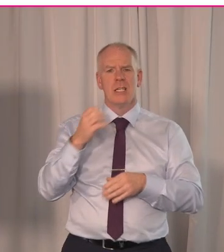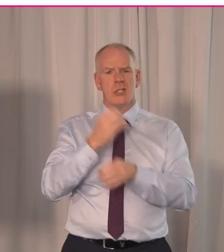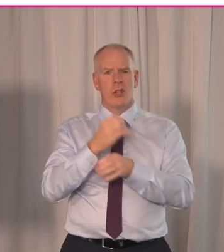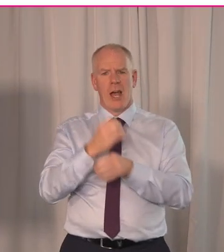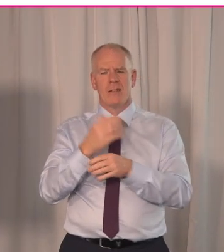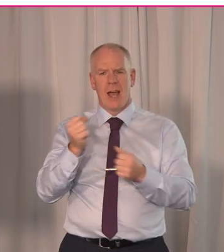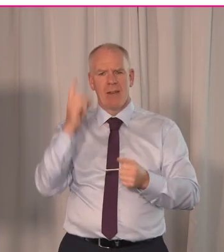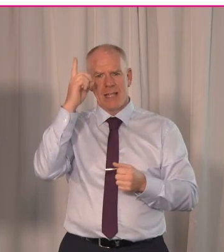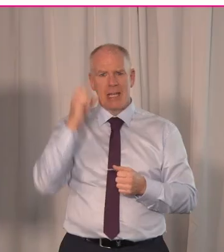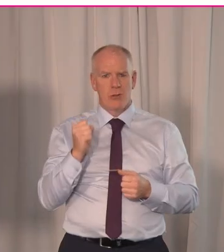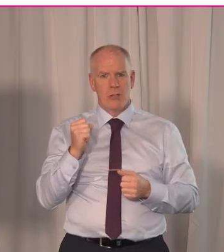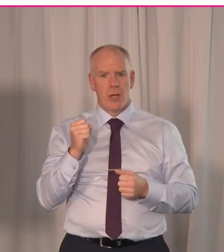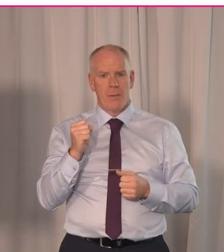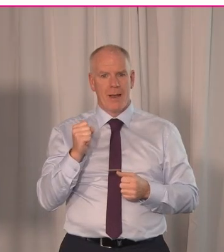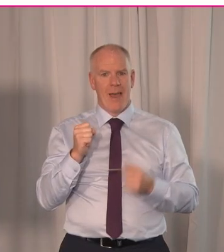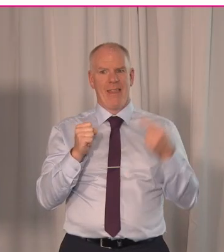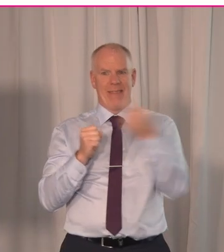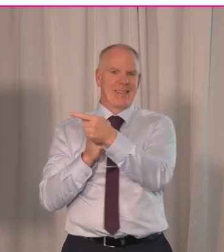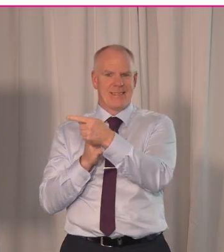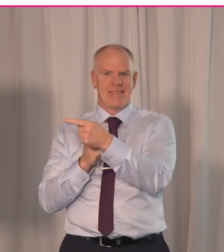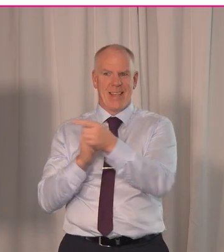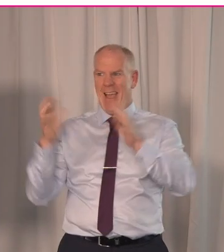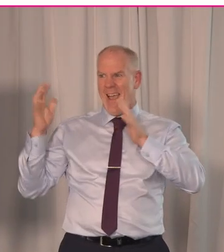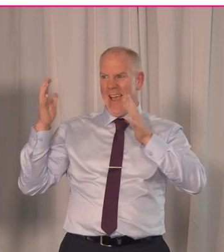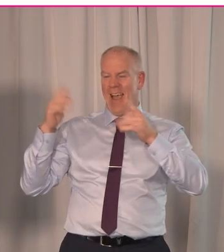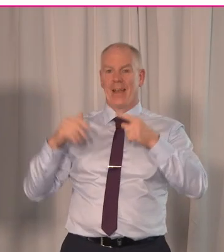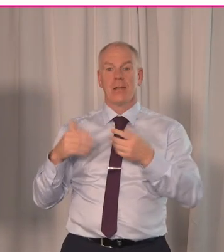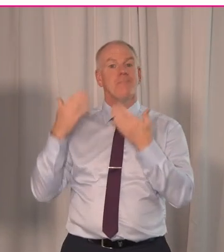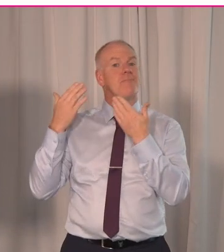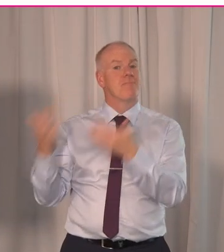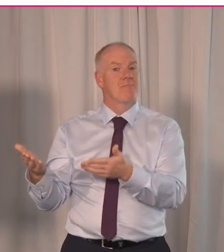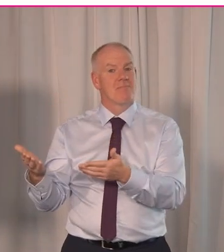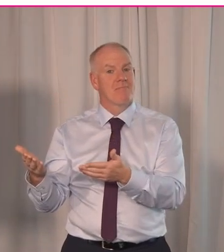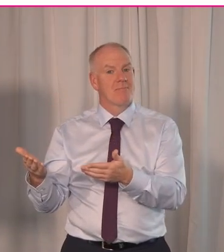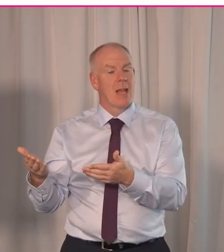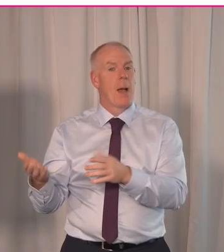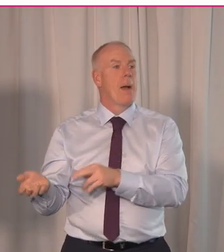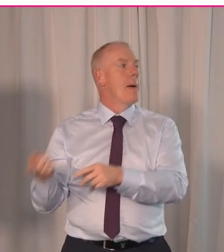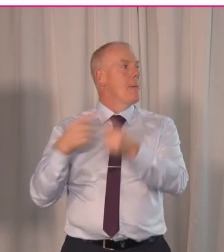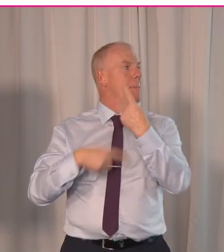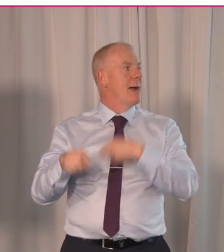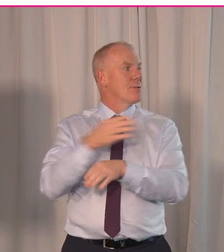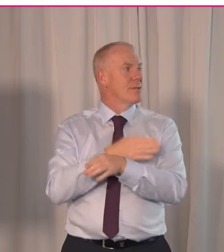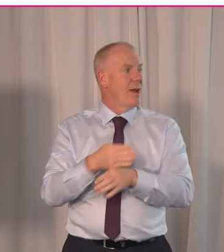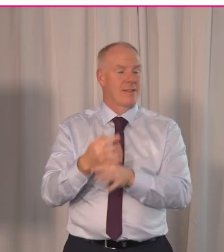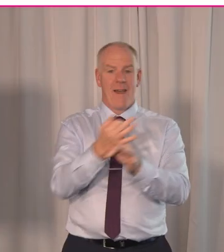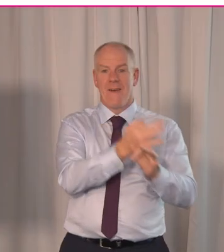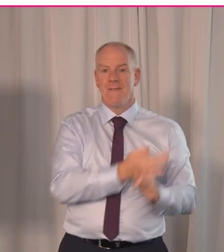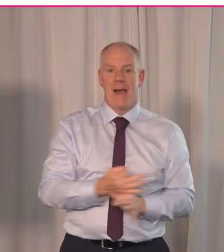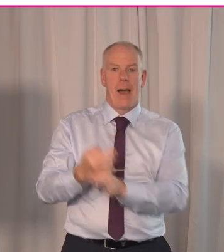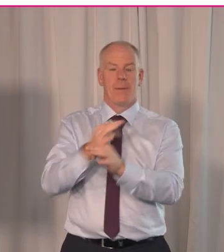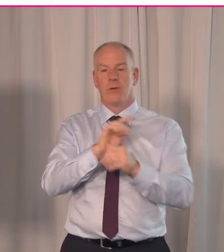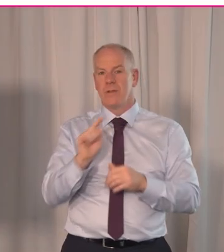Down syndrome? And he says this, 100% this. So I'll leave you with that thought and just return to the start, which is family is the